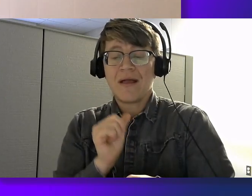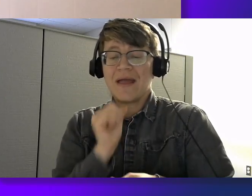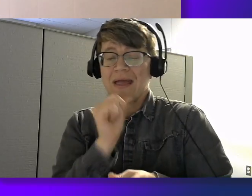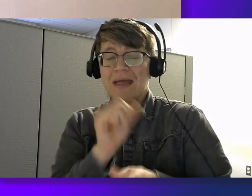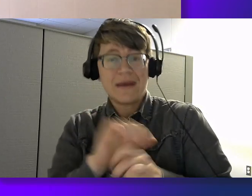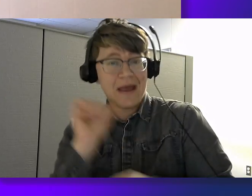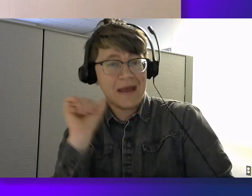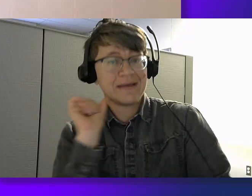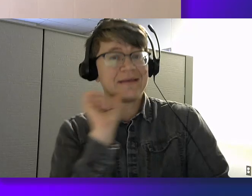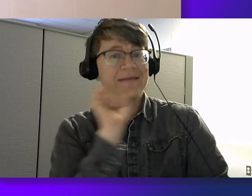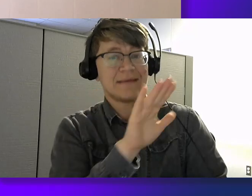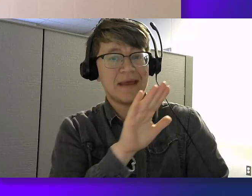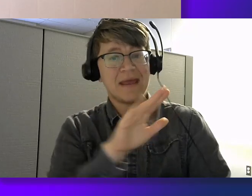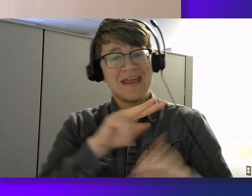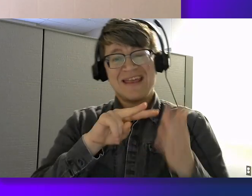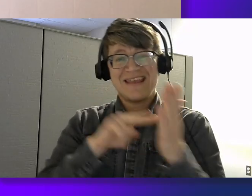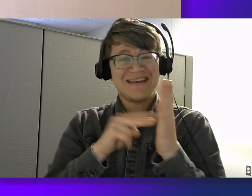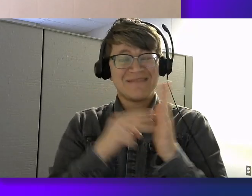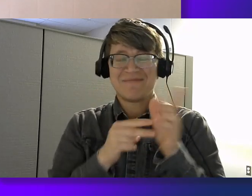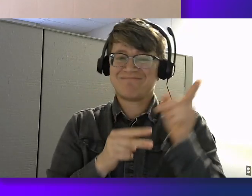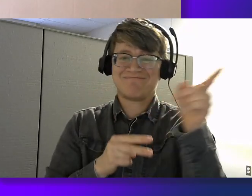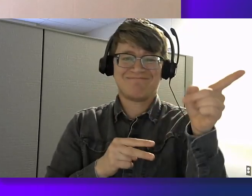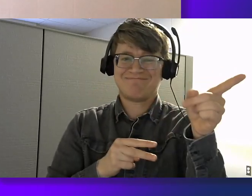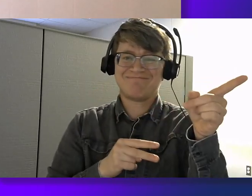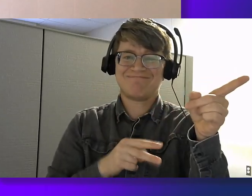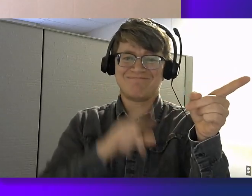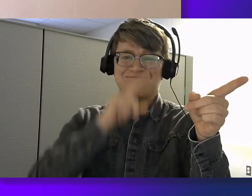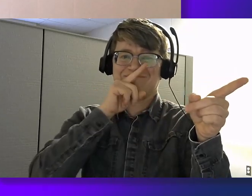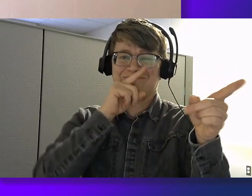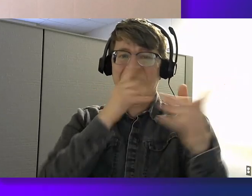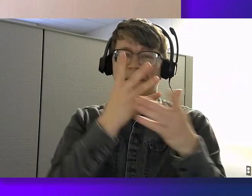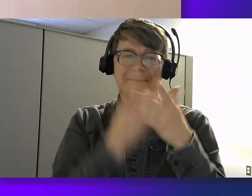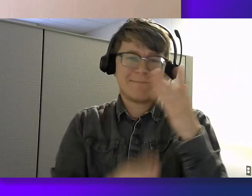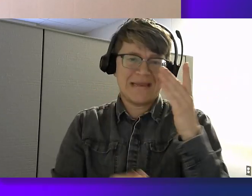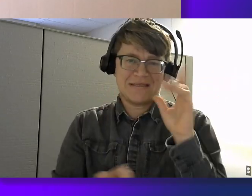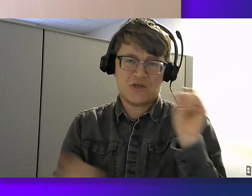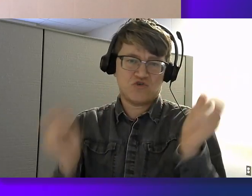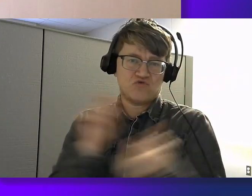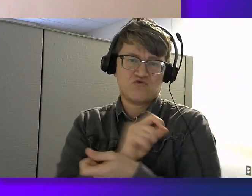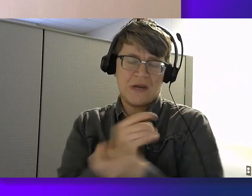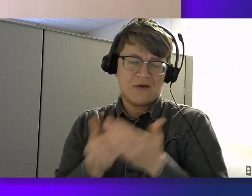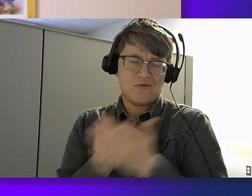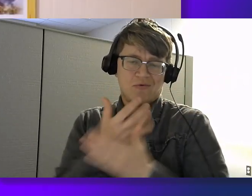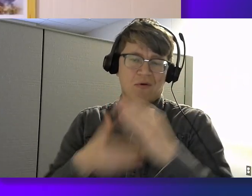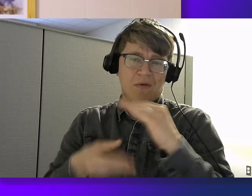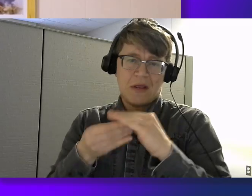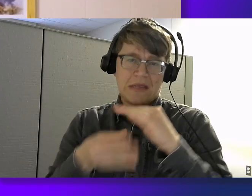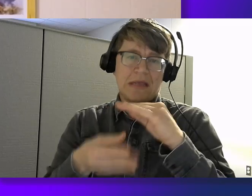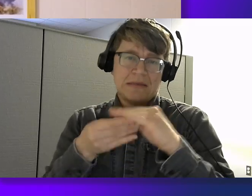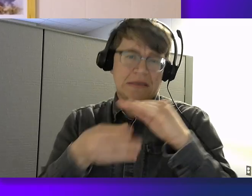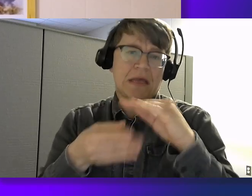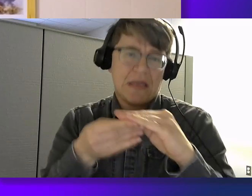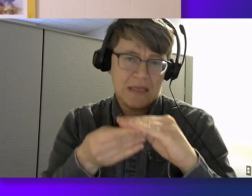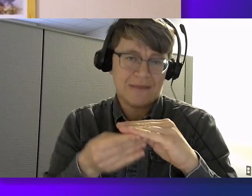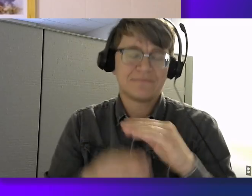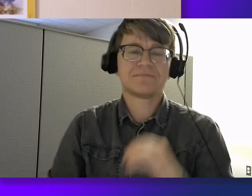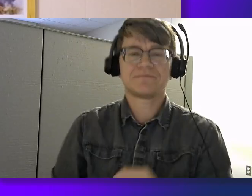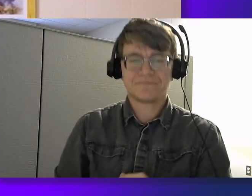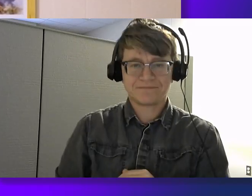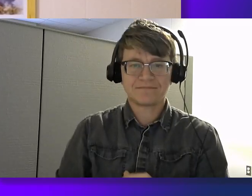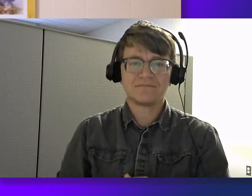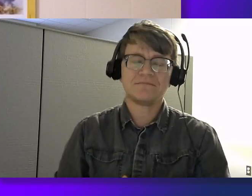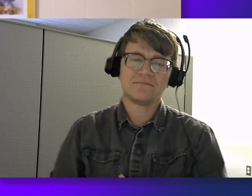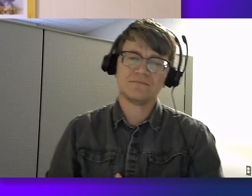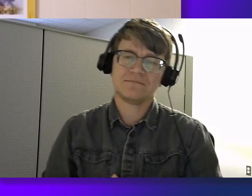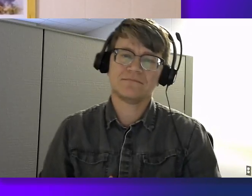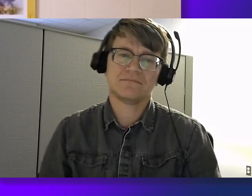crawls pages frequently, which means that you could get by without resubmitting your sitemap manually. Although the problem with this approach